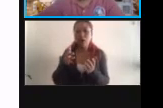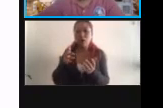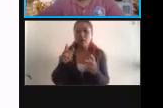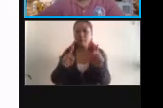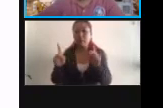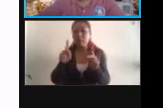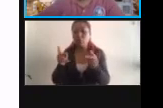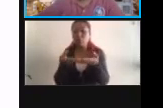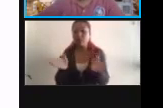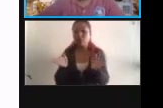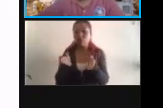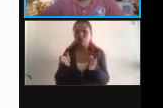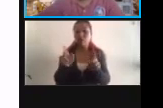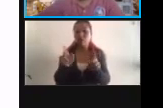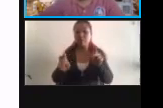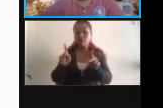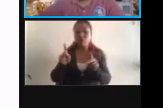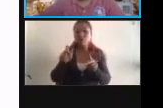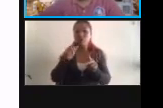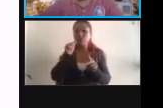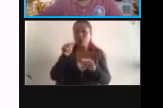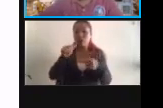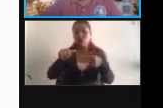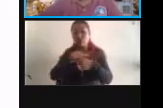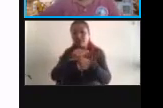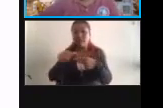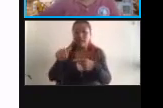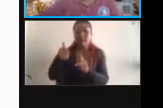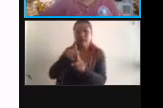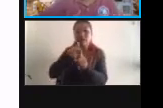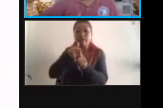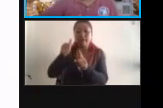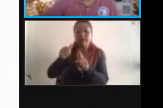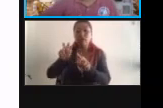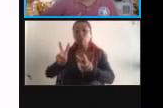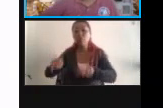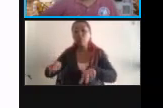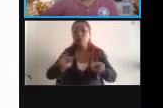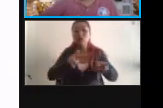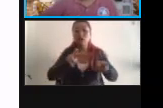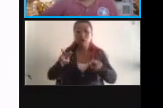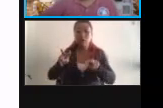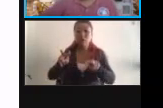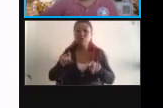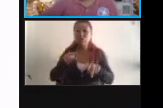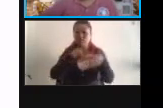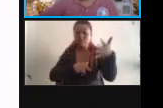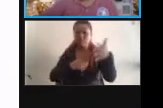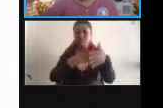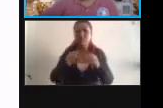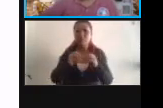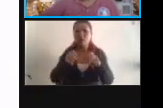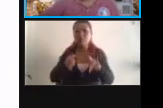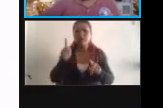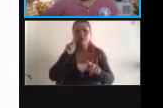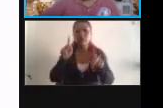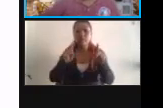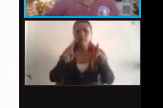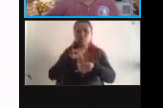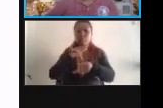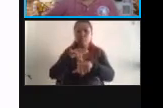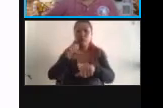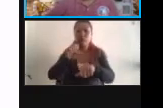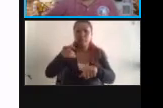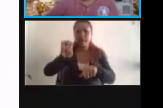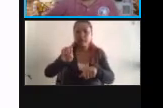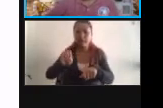trained, to go out and do their own version of a spacewalk. So all of these are providing more opportunities for people to go into space. It's still not spaceflight